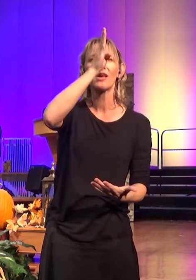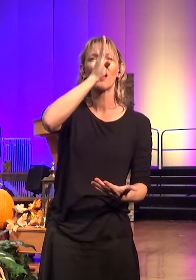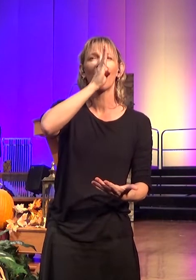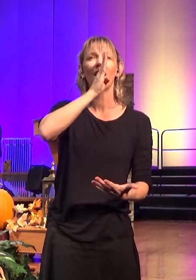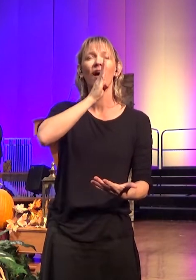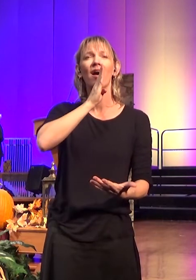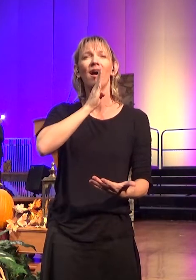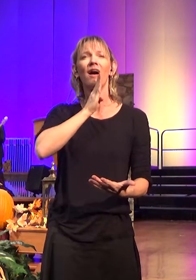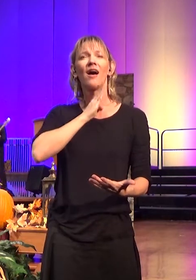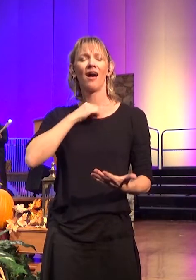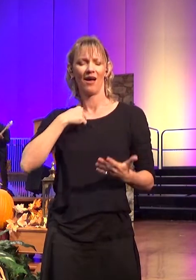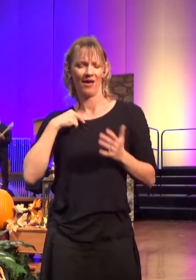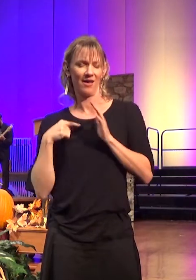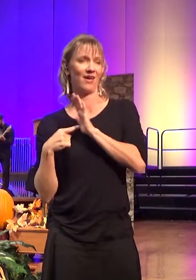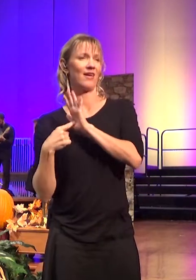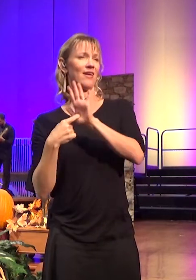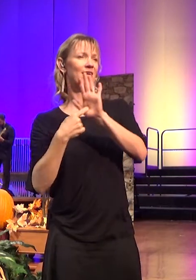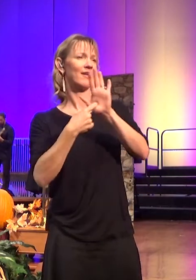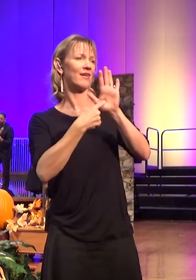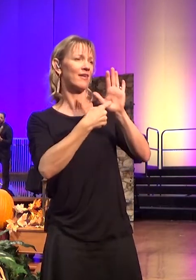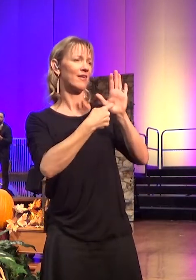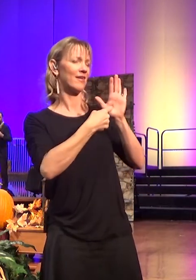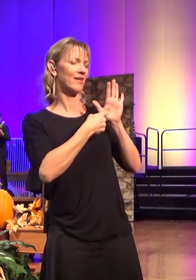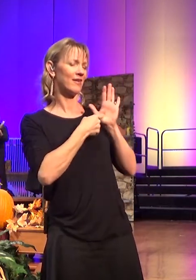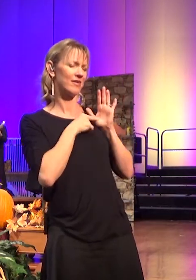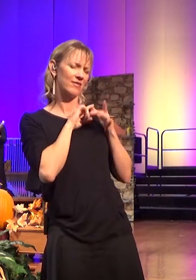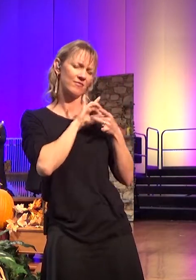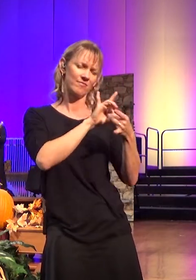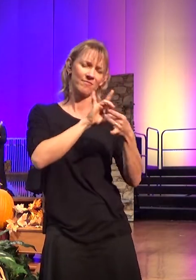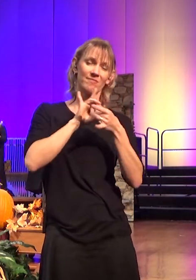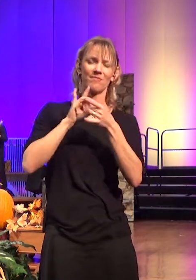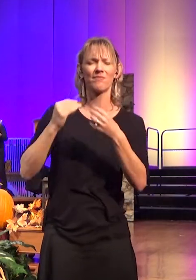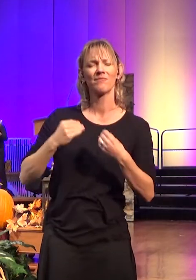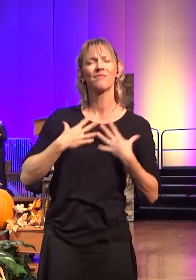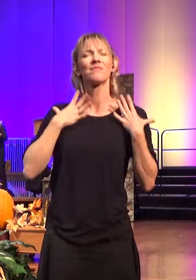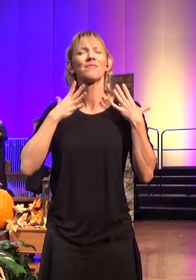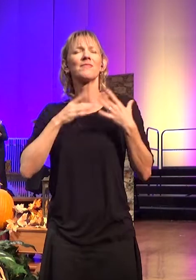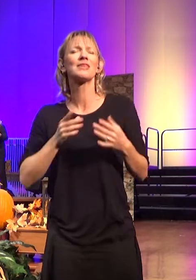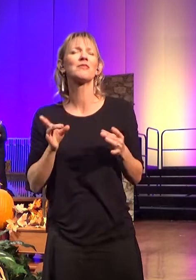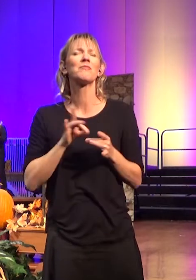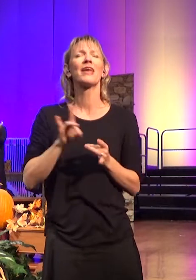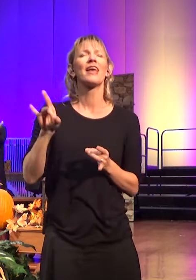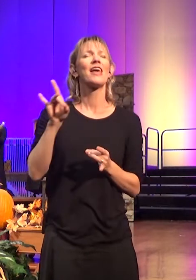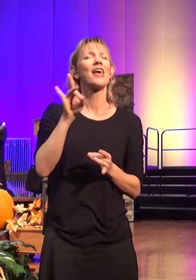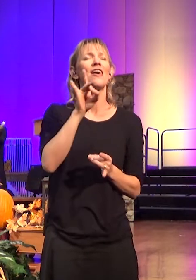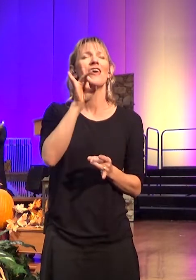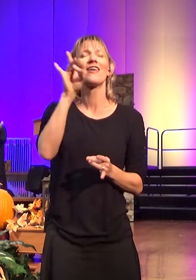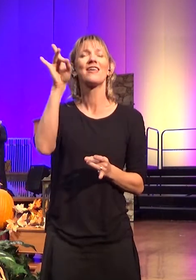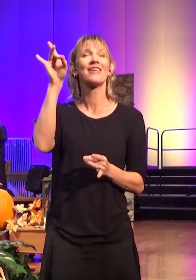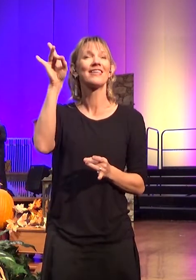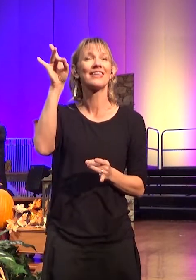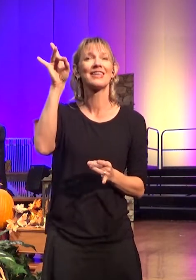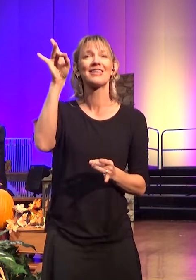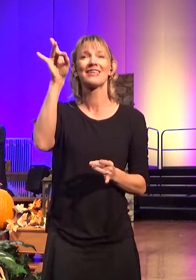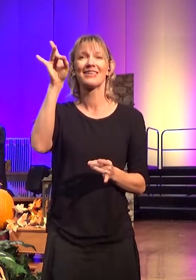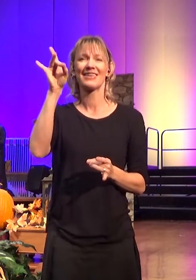I am a vessel of God. Fill me with that